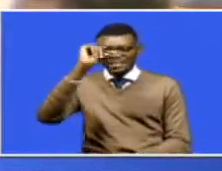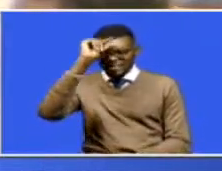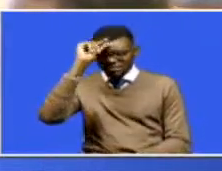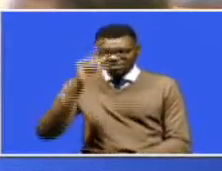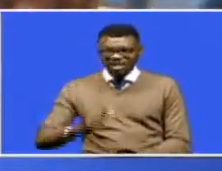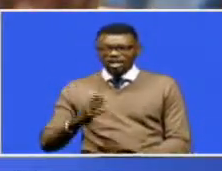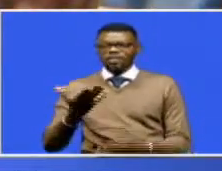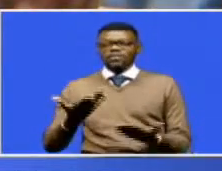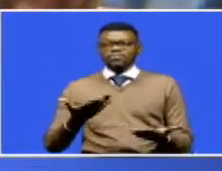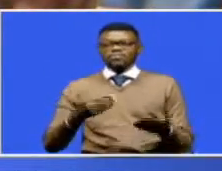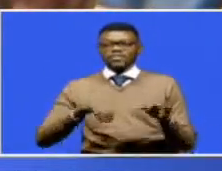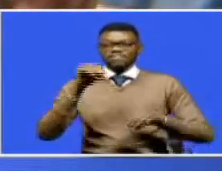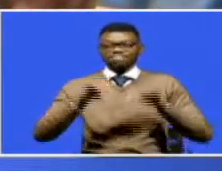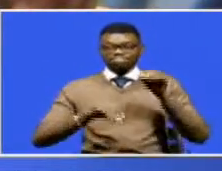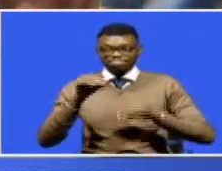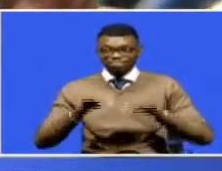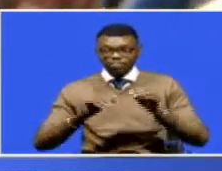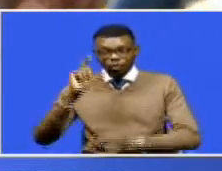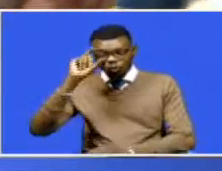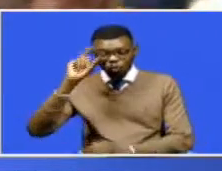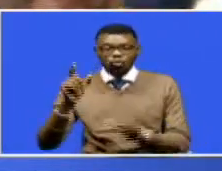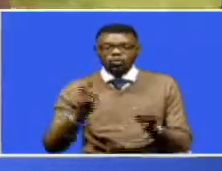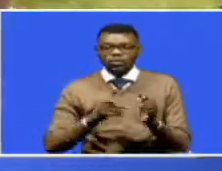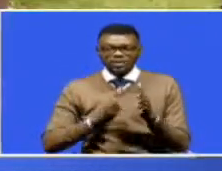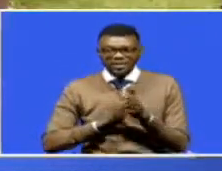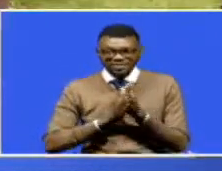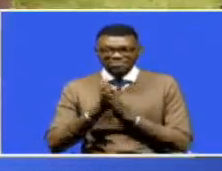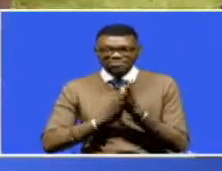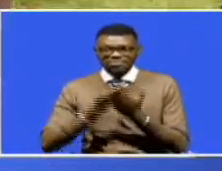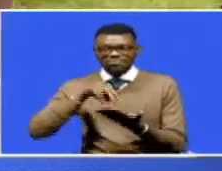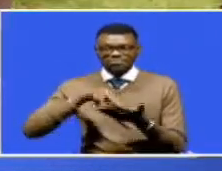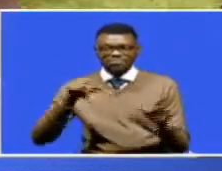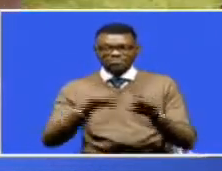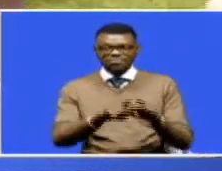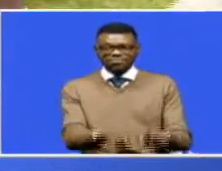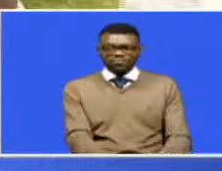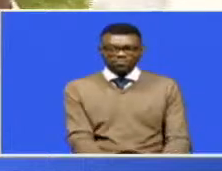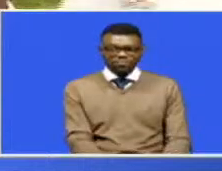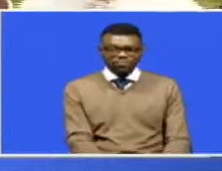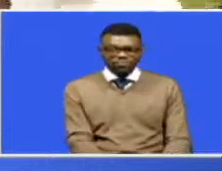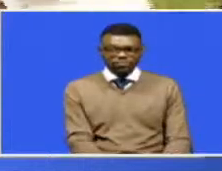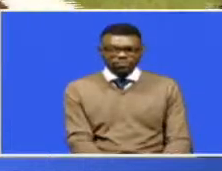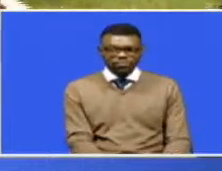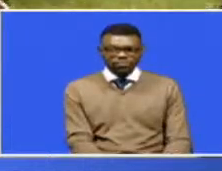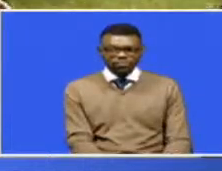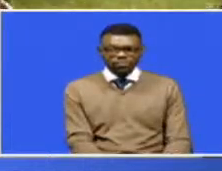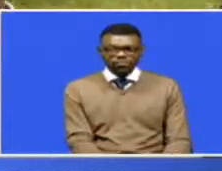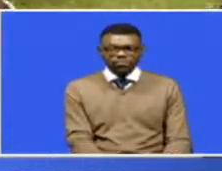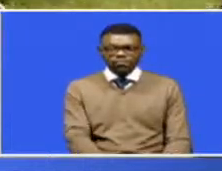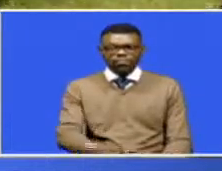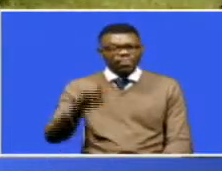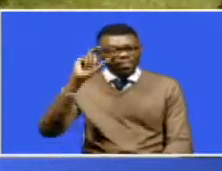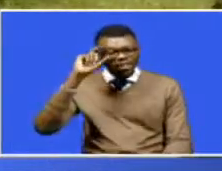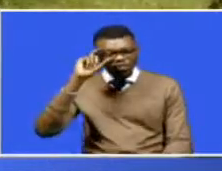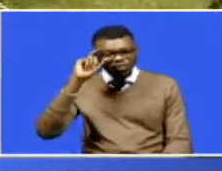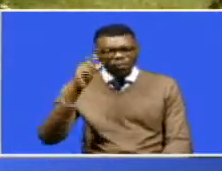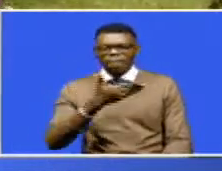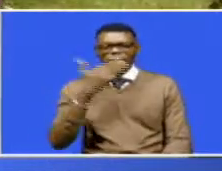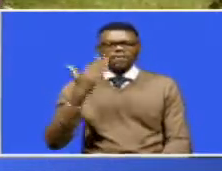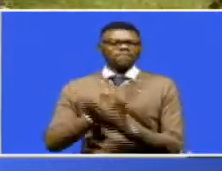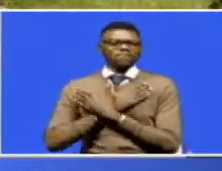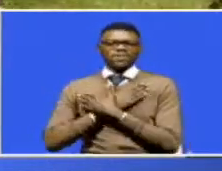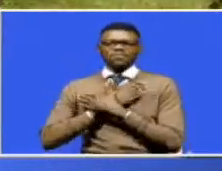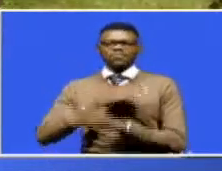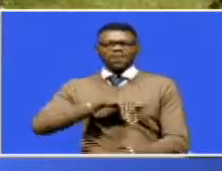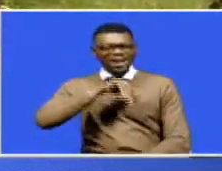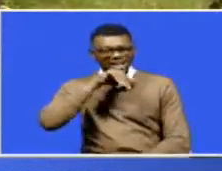where Orengo is perceived to be among the frontrunners. In fact, Orengo is the right-hand person of Baba when it comes